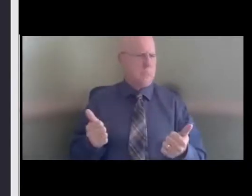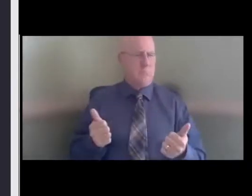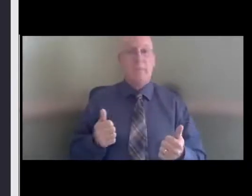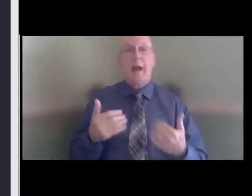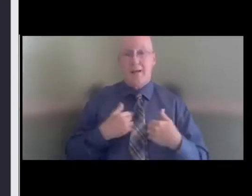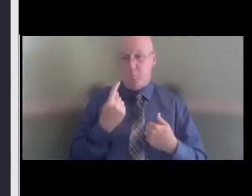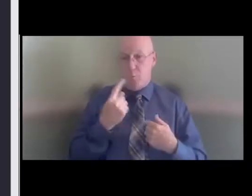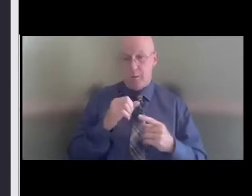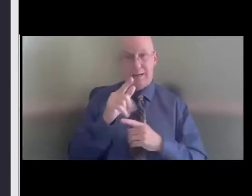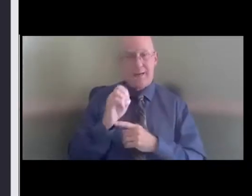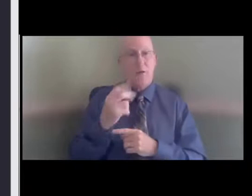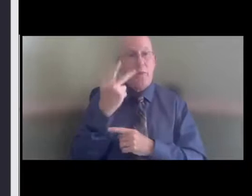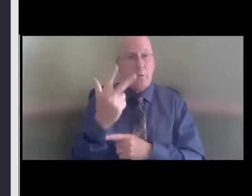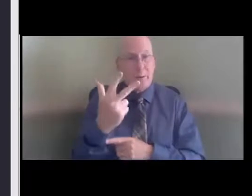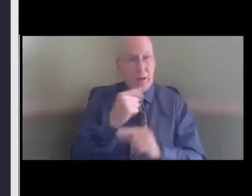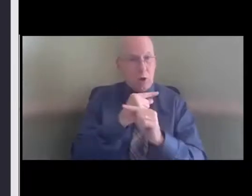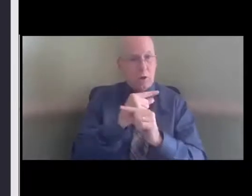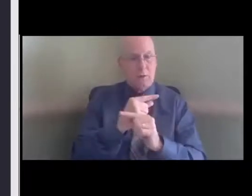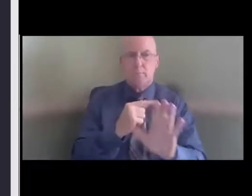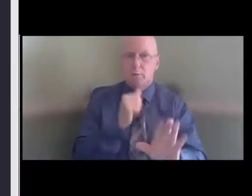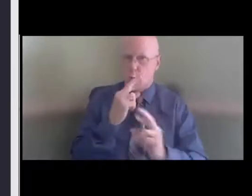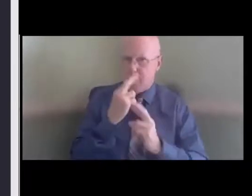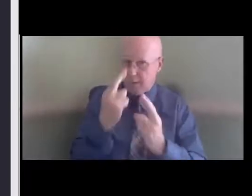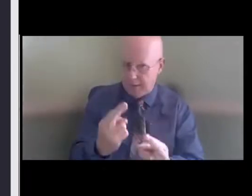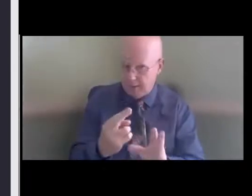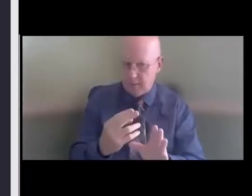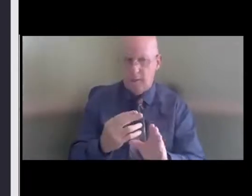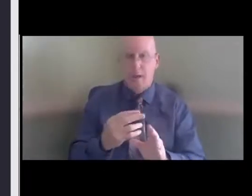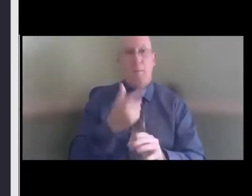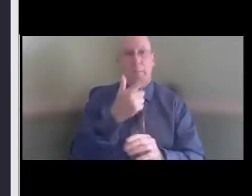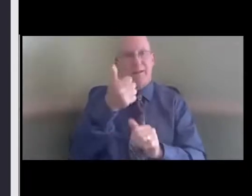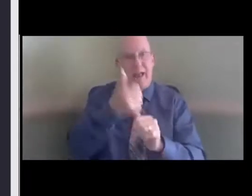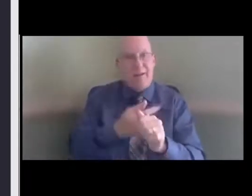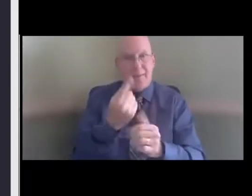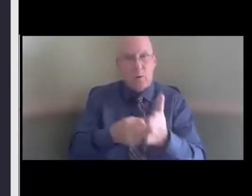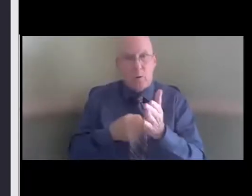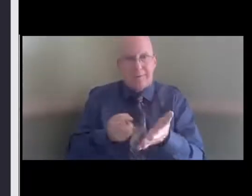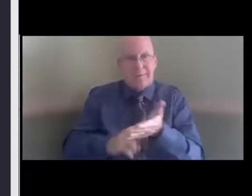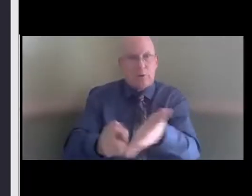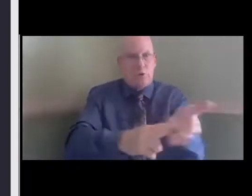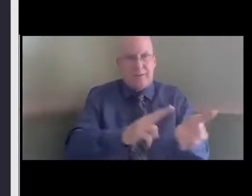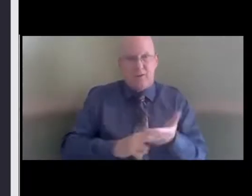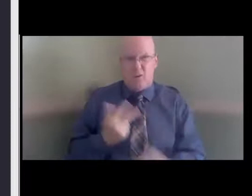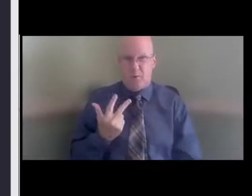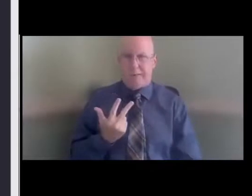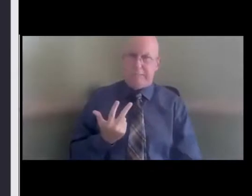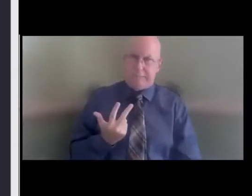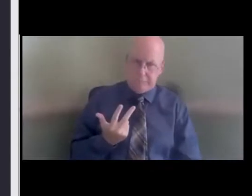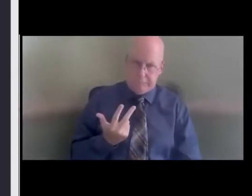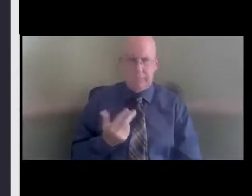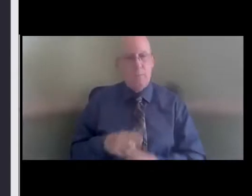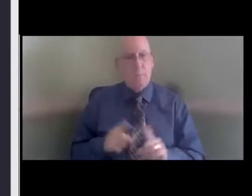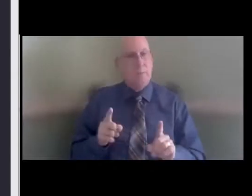3 guardians. I don't always recommend that because everybody has to sign off on everything that goes to the court. But, obviously that sort of